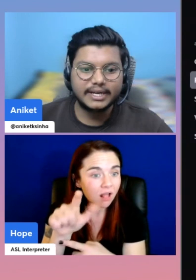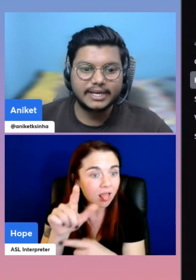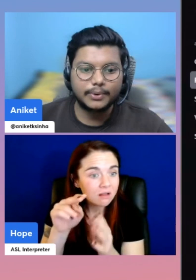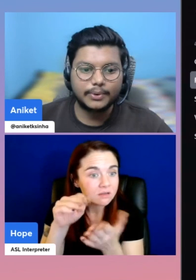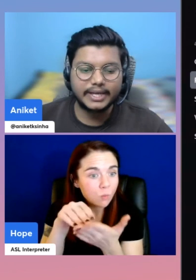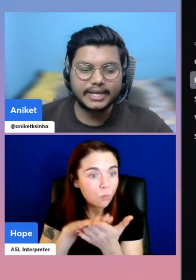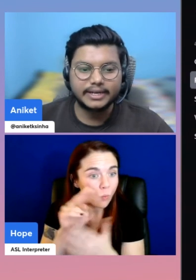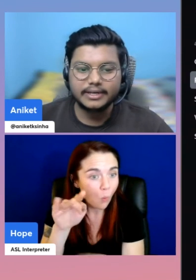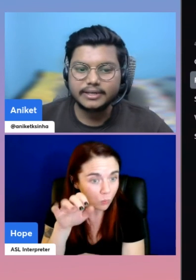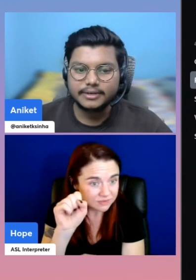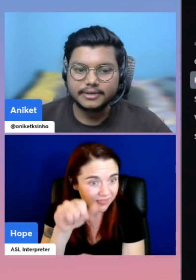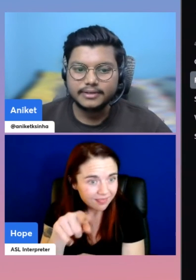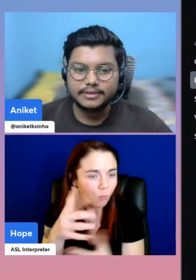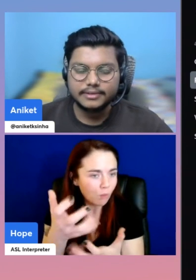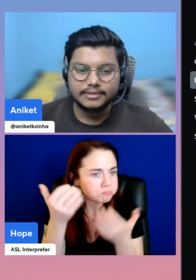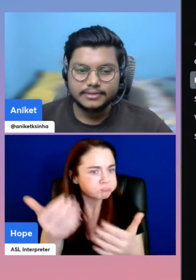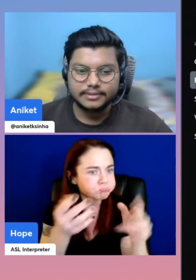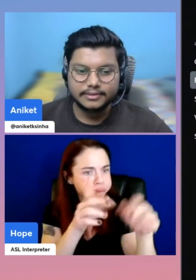if we are downloading it,